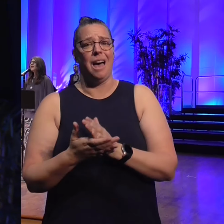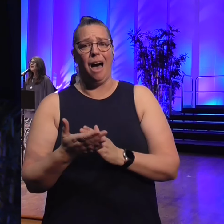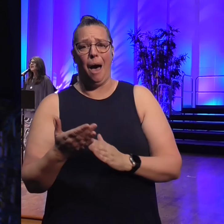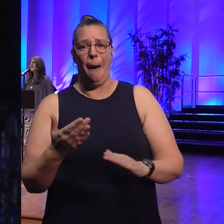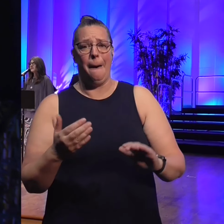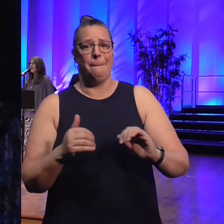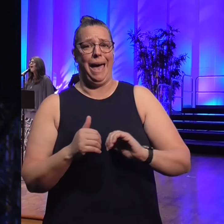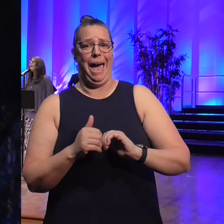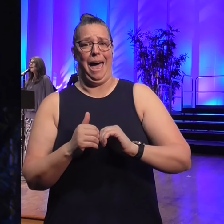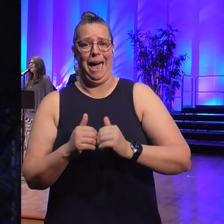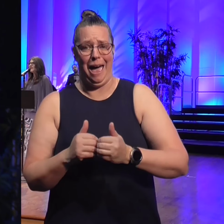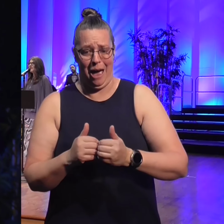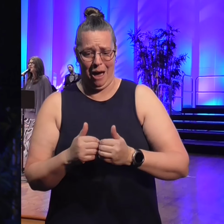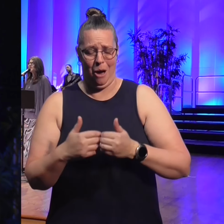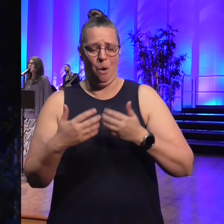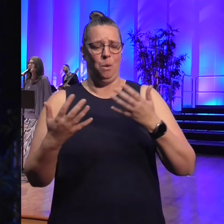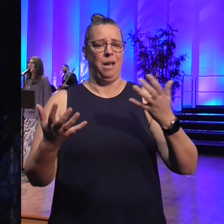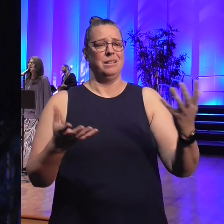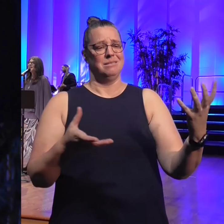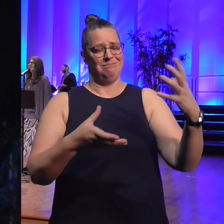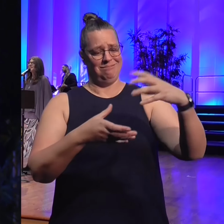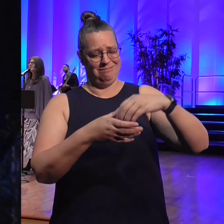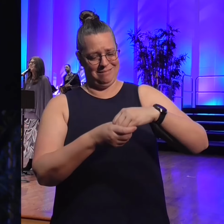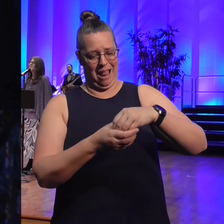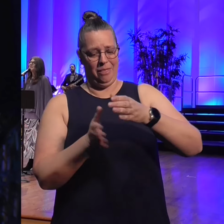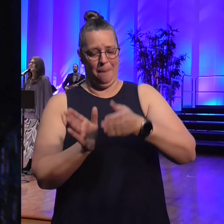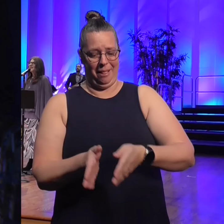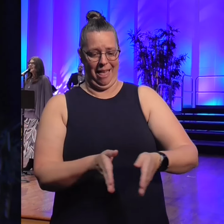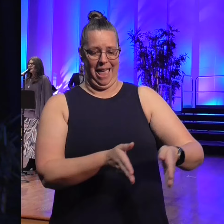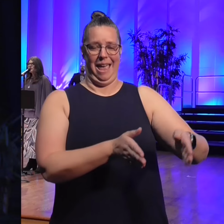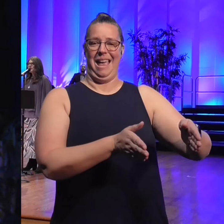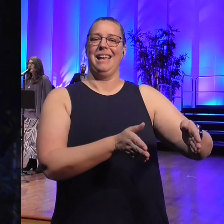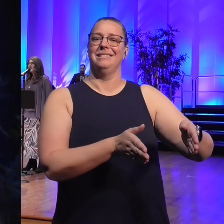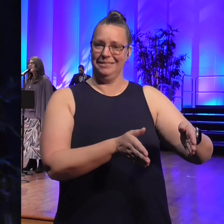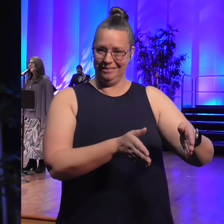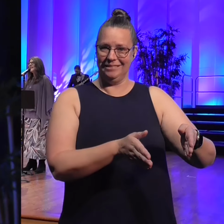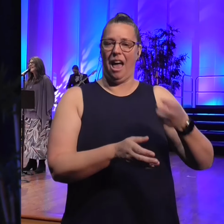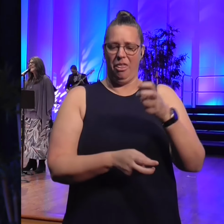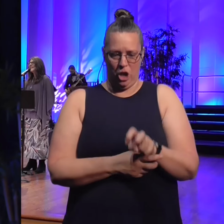Somehow it's all part of the plan. The